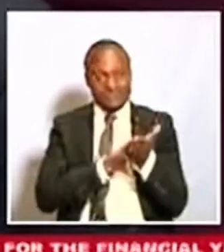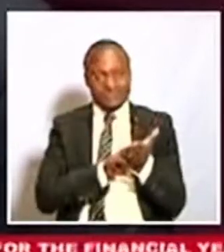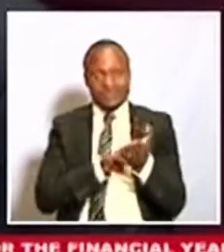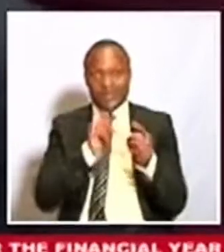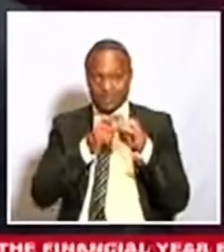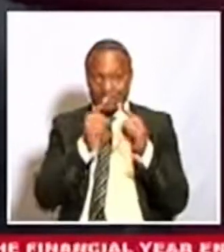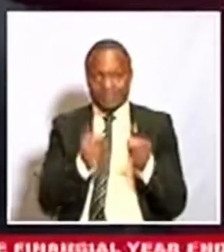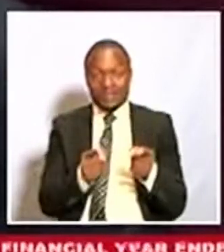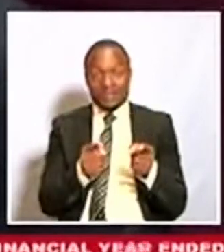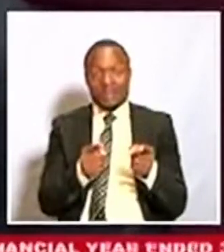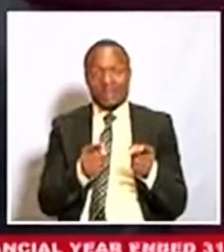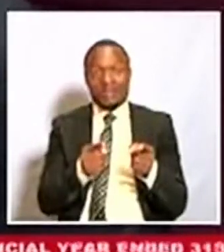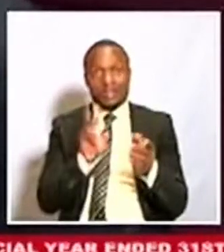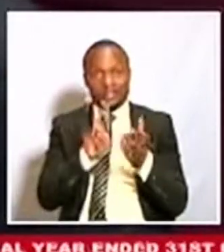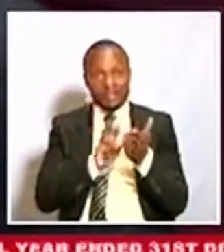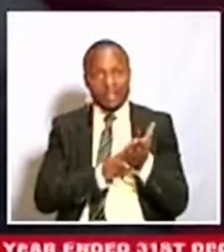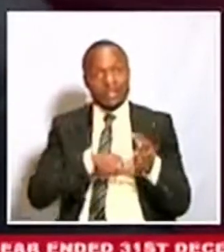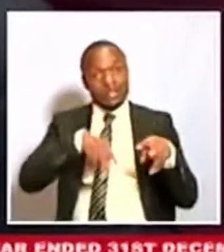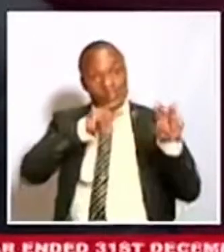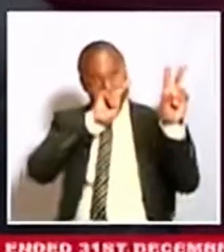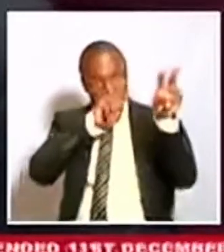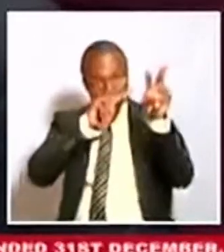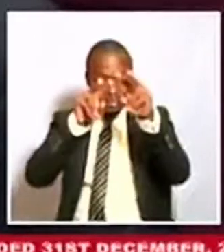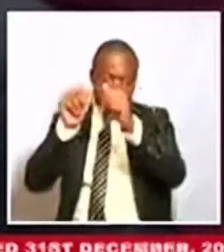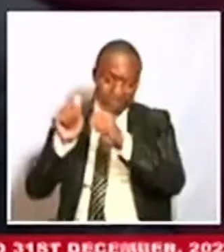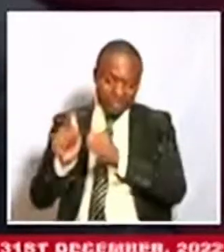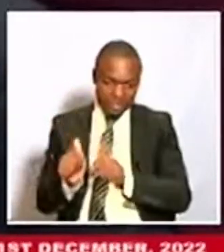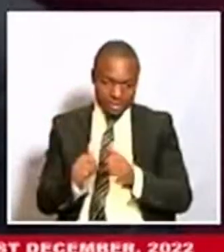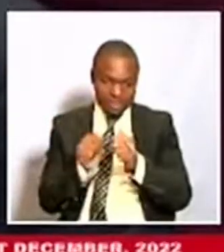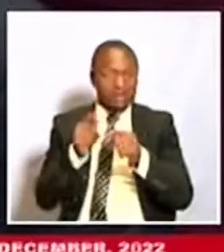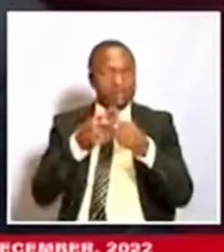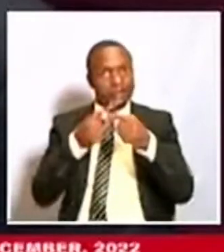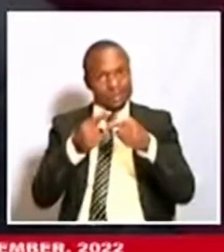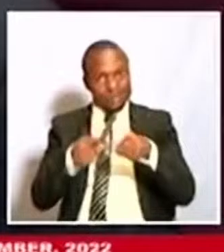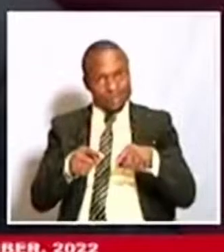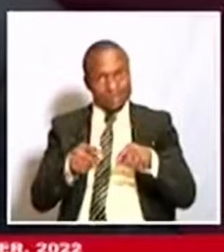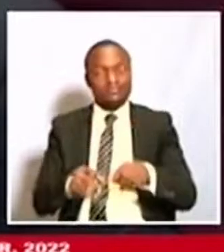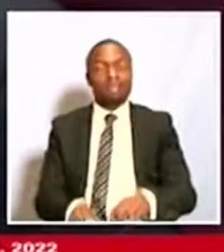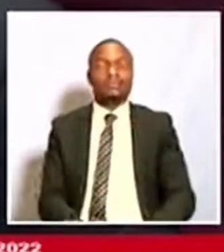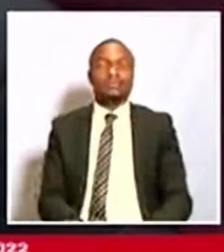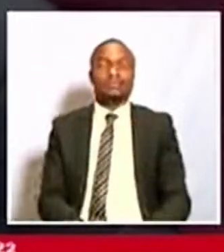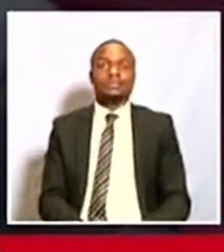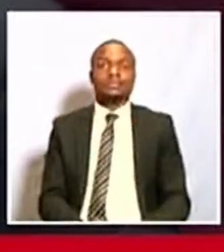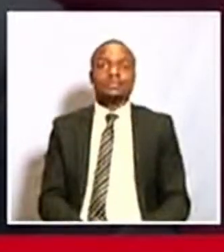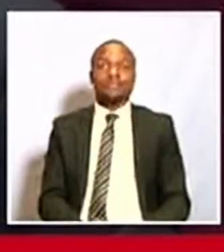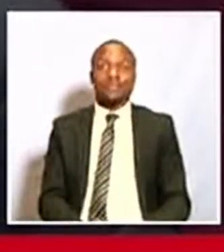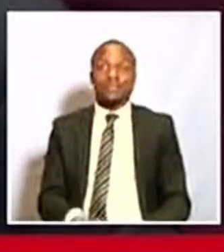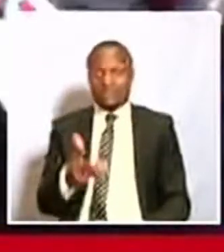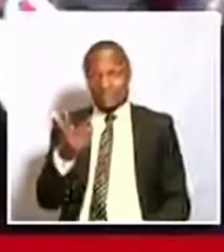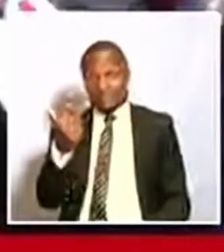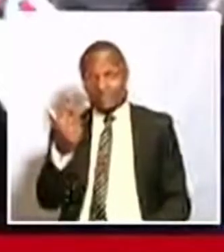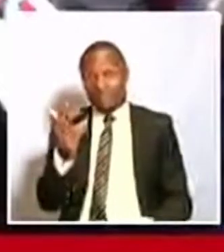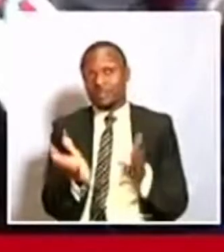but rather just a report on the monitoring activities which were undertaken. That is 13, right?